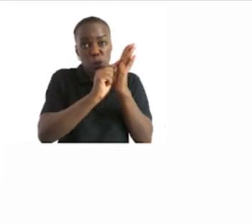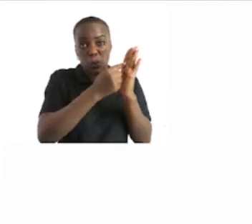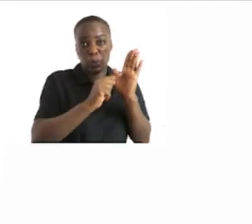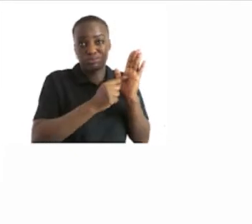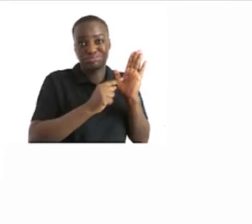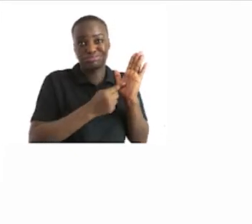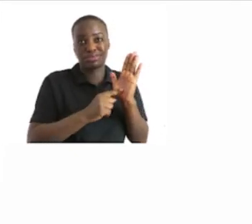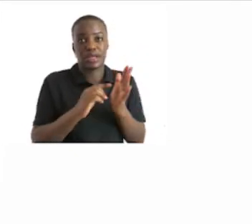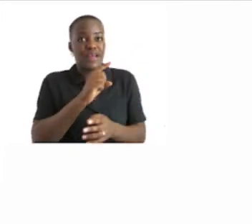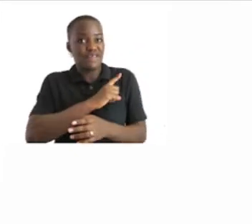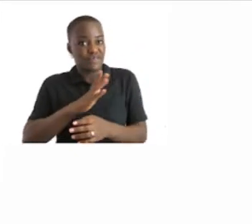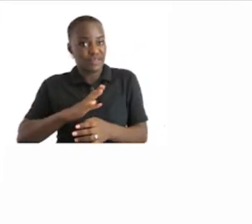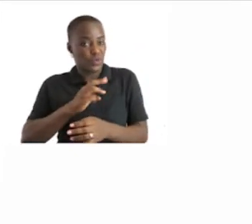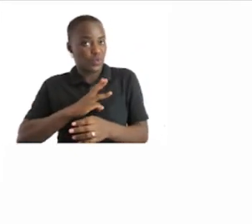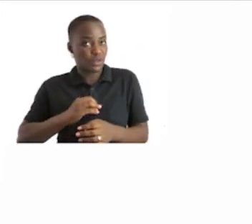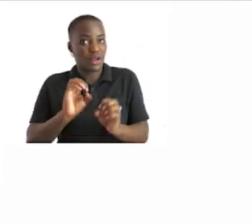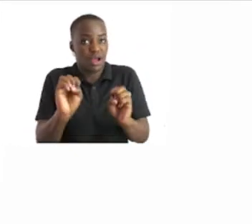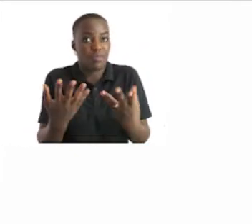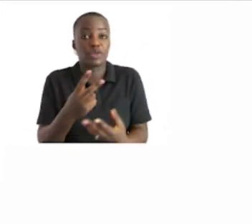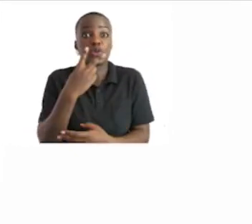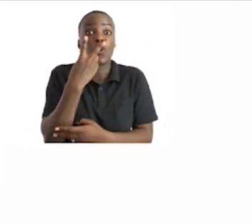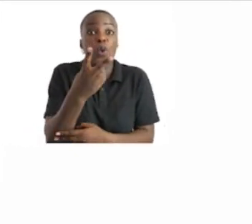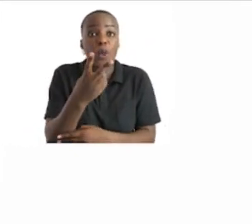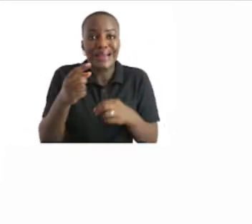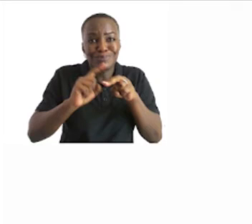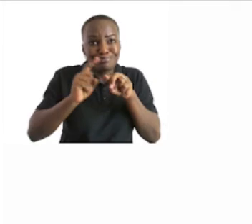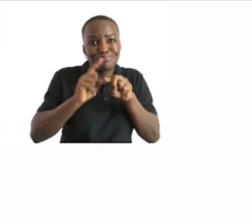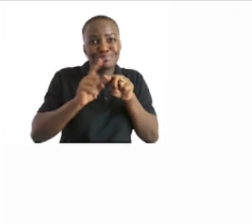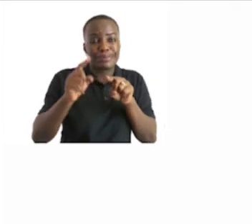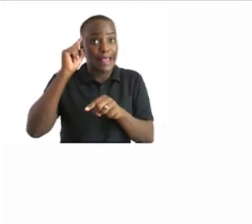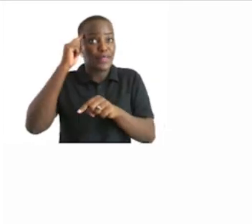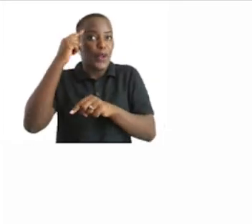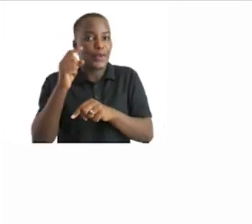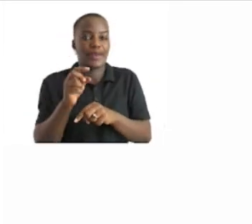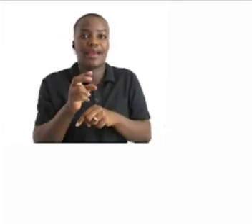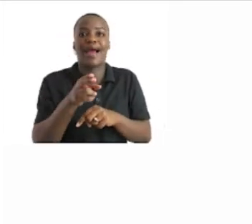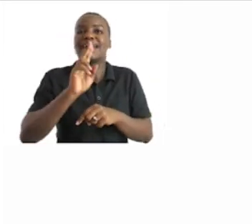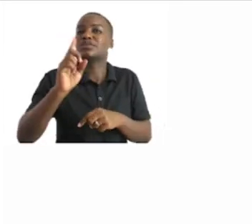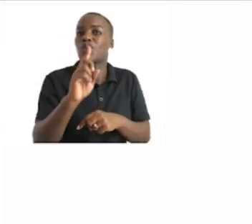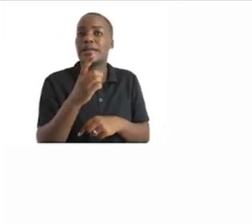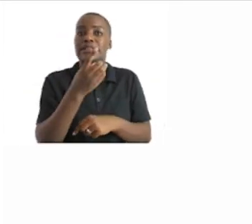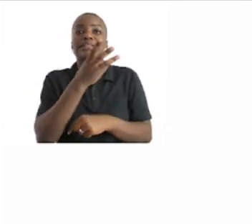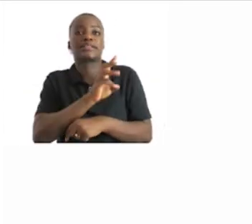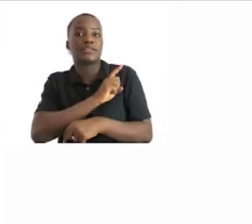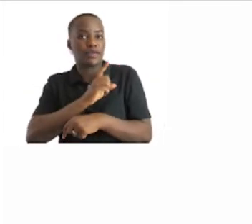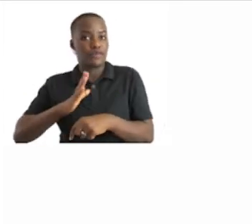are there 30 balls? I want you to, without counting, to guess, and you're going to circle your